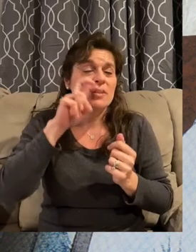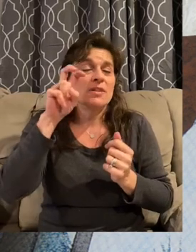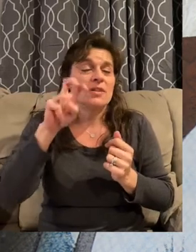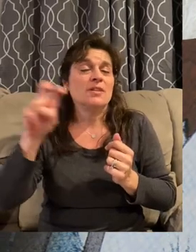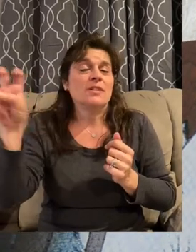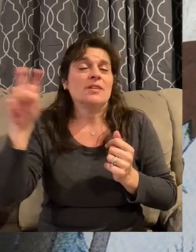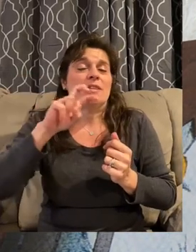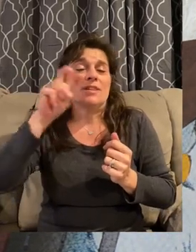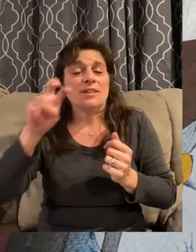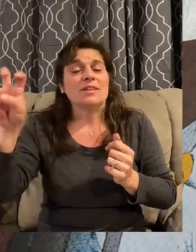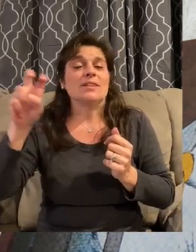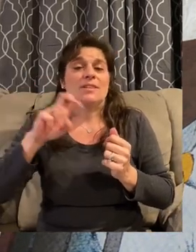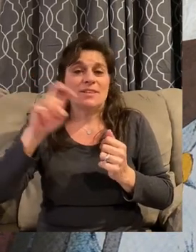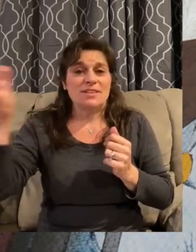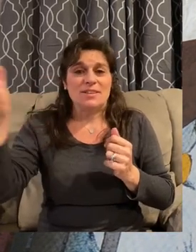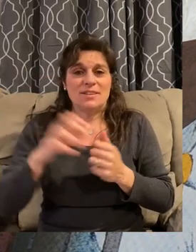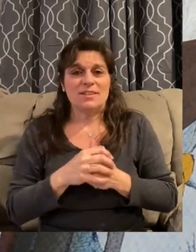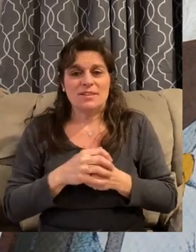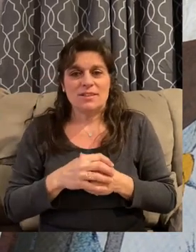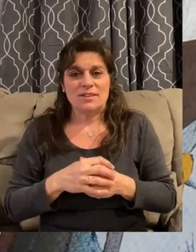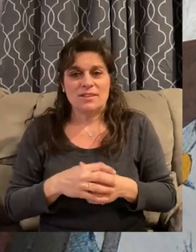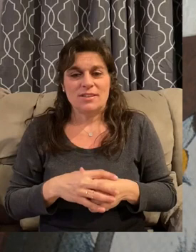Snore, replied Bear.